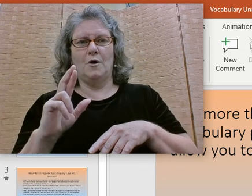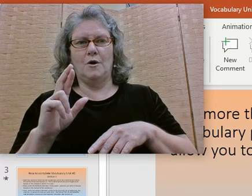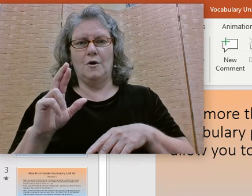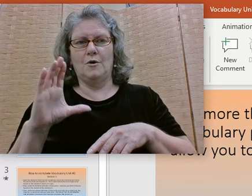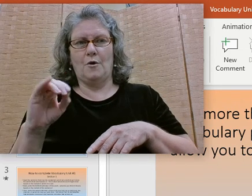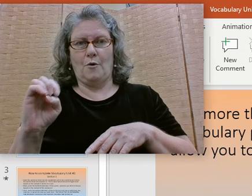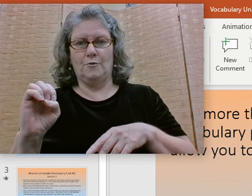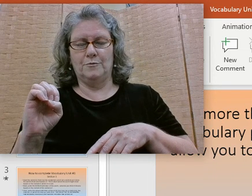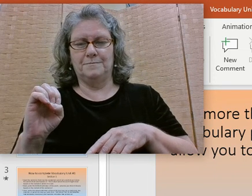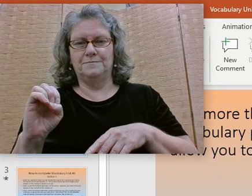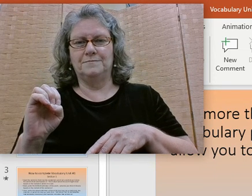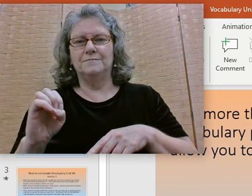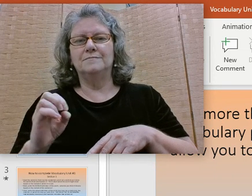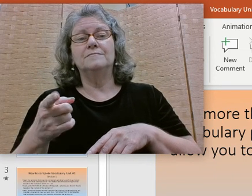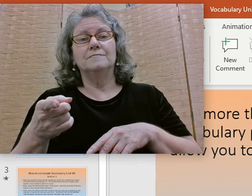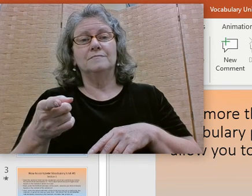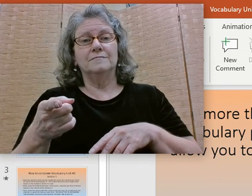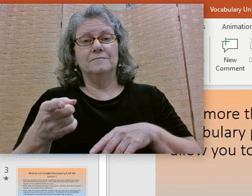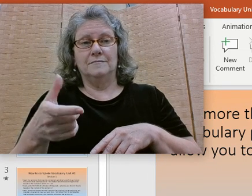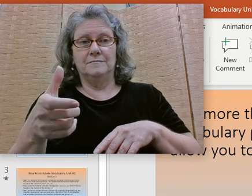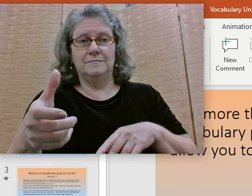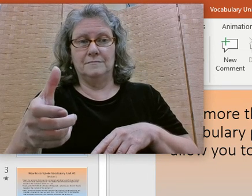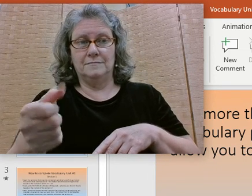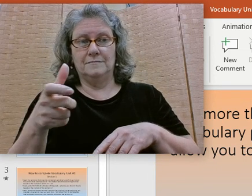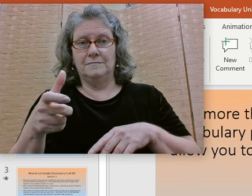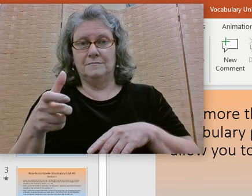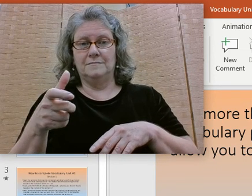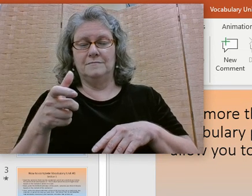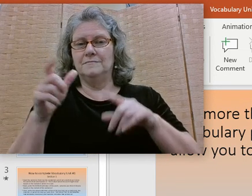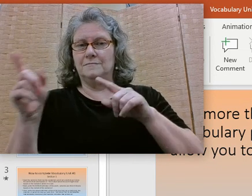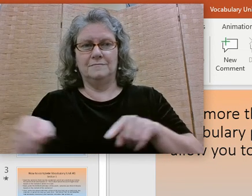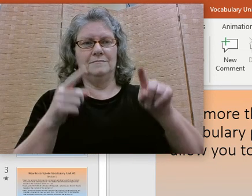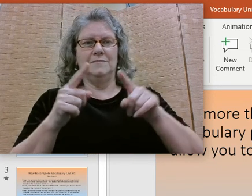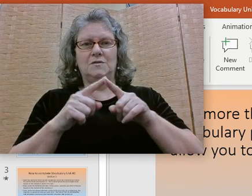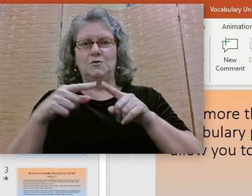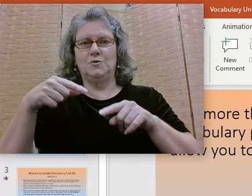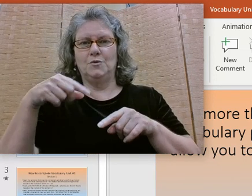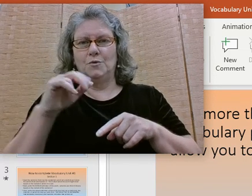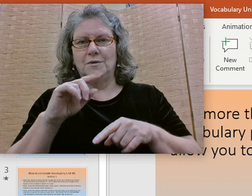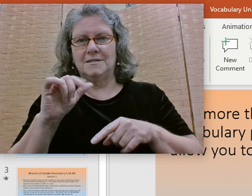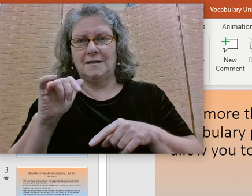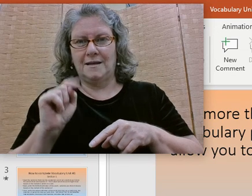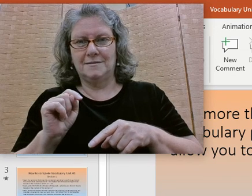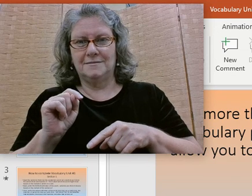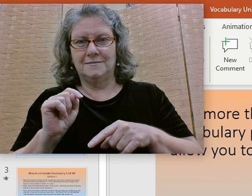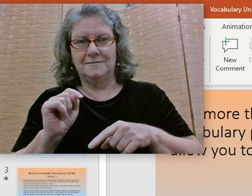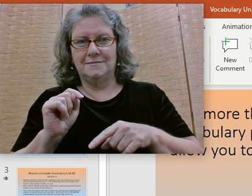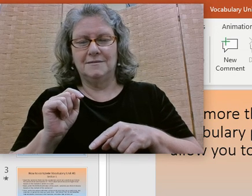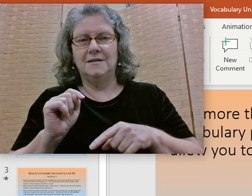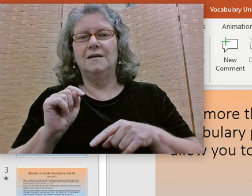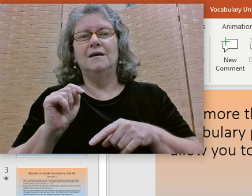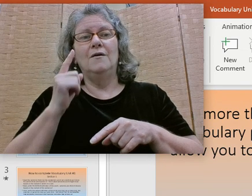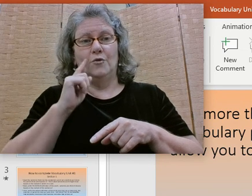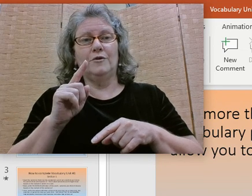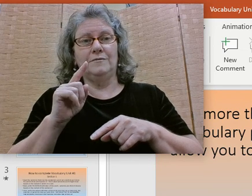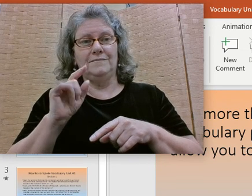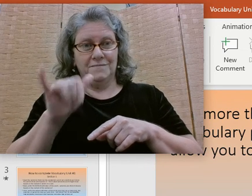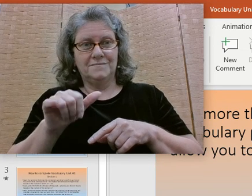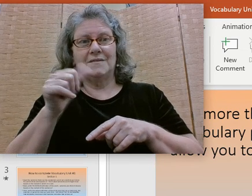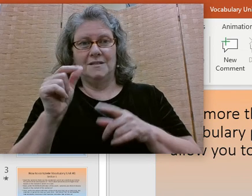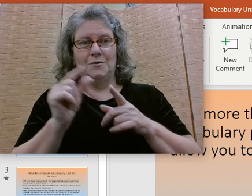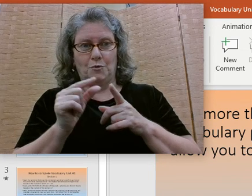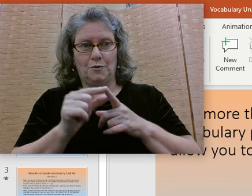Use the QR code and it takes you directly to Quizlet. And the Quizlet is specifically for these 10 words in